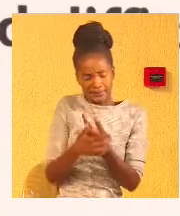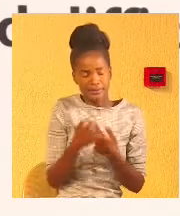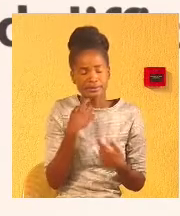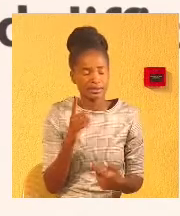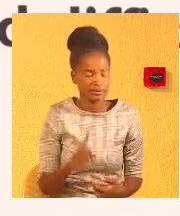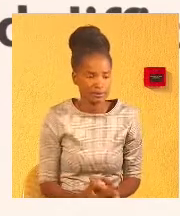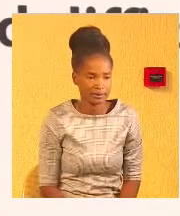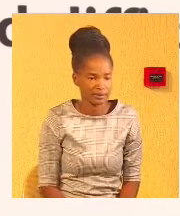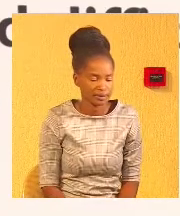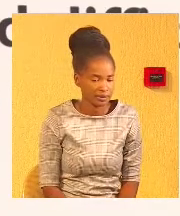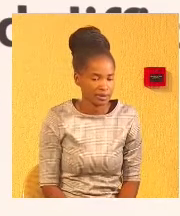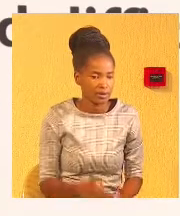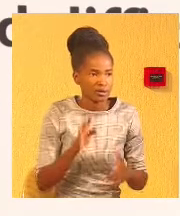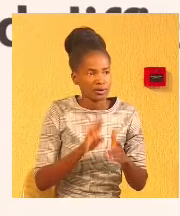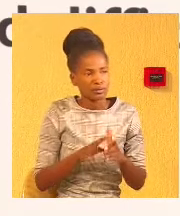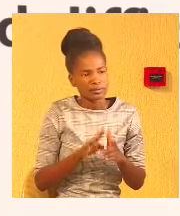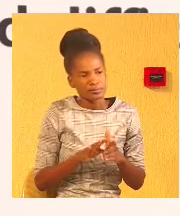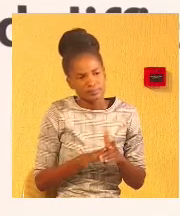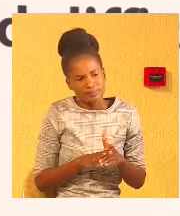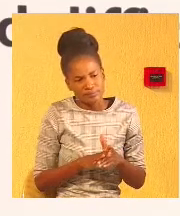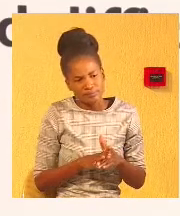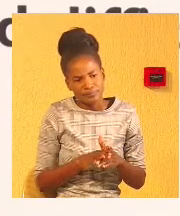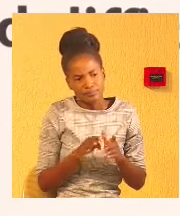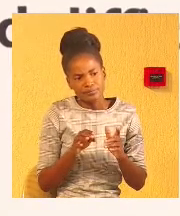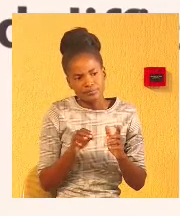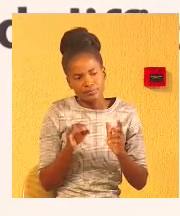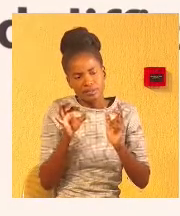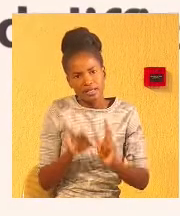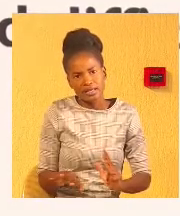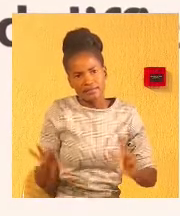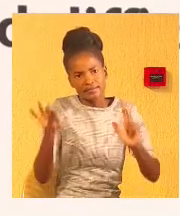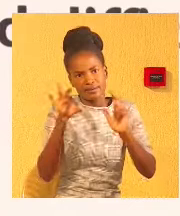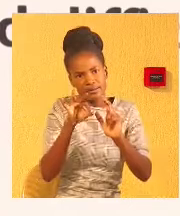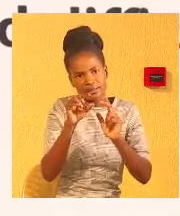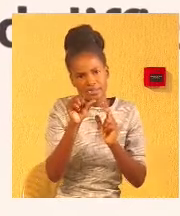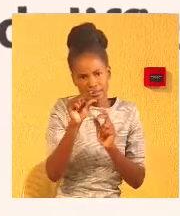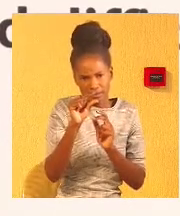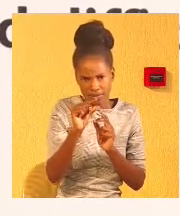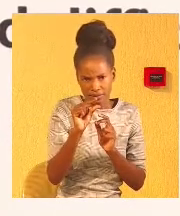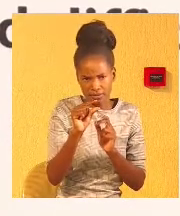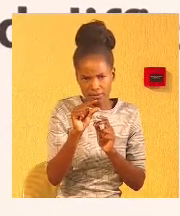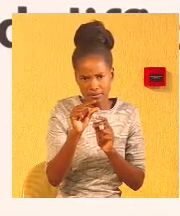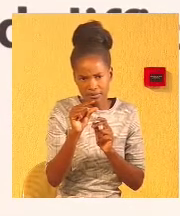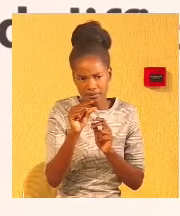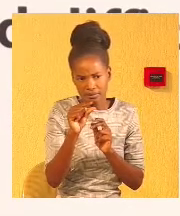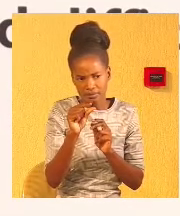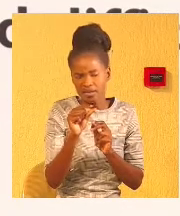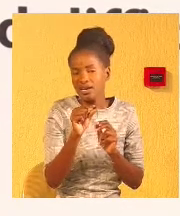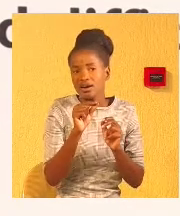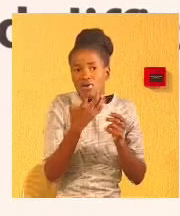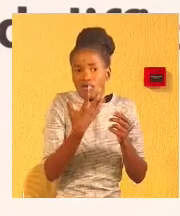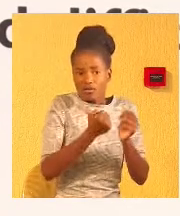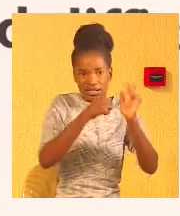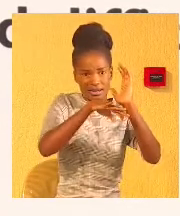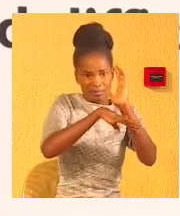that relates to the issue of small-scale horticultural farmers and inadequate market